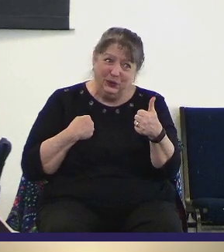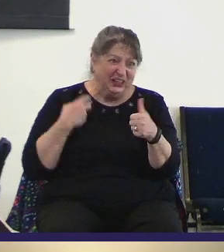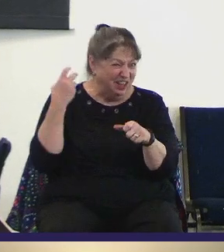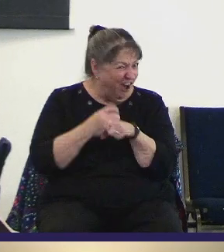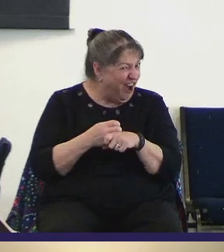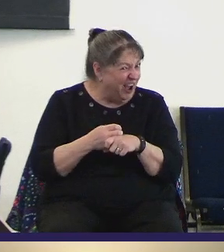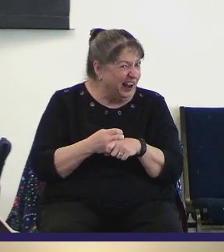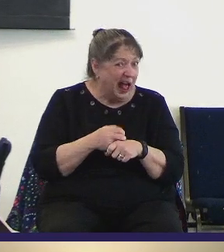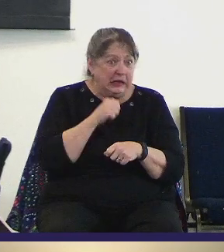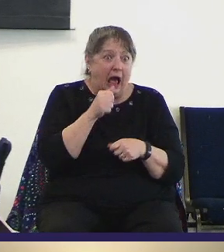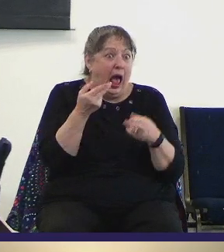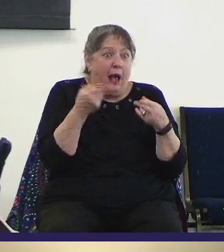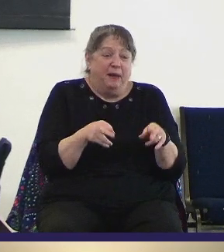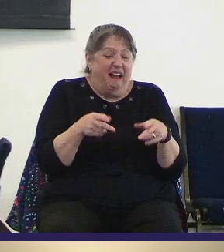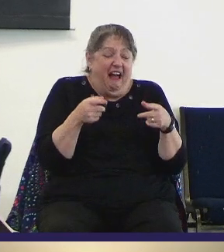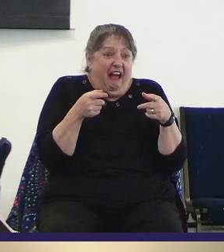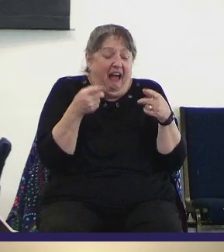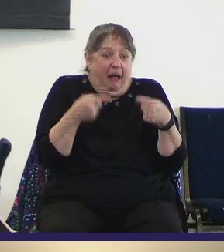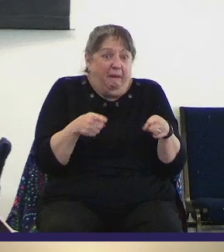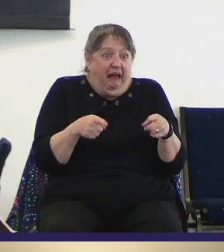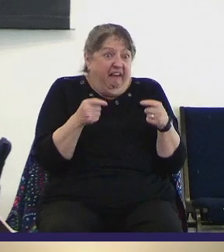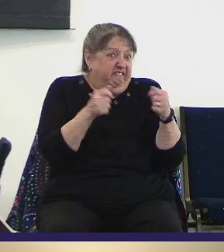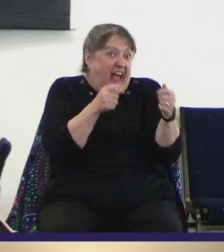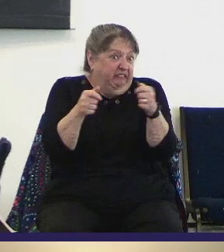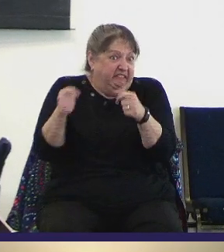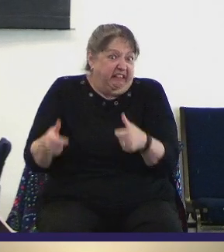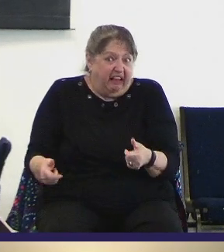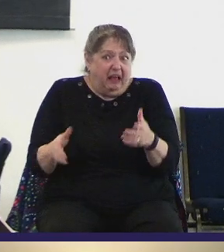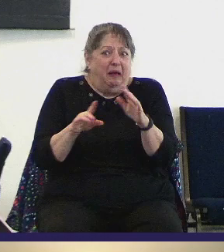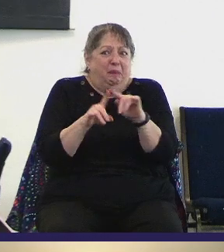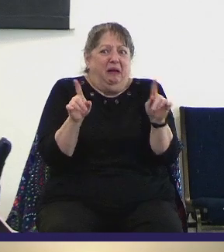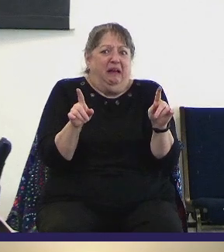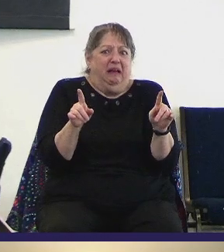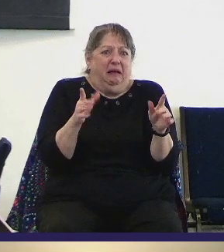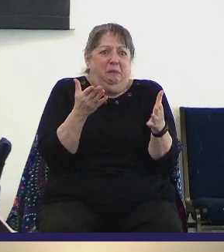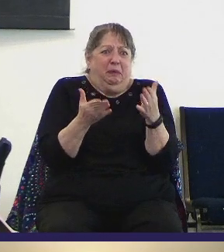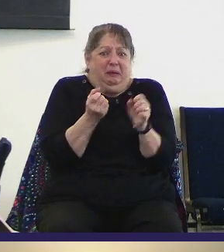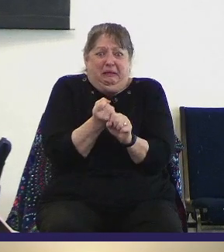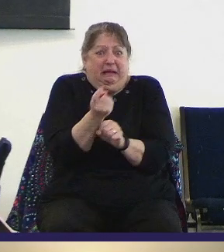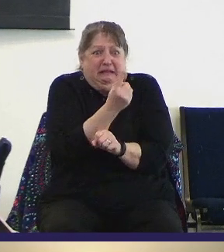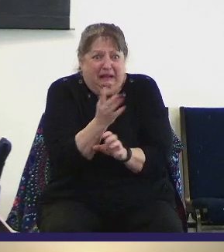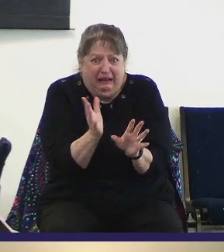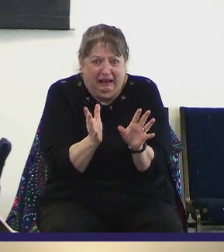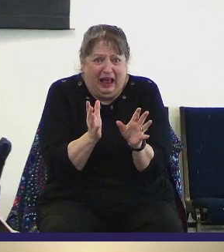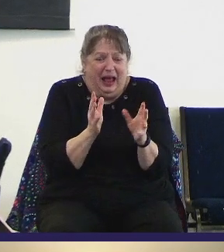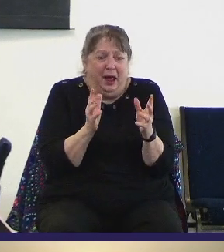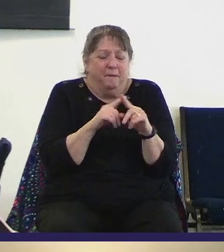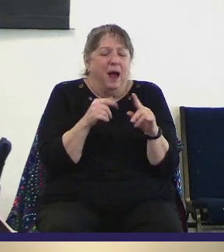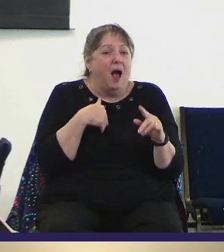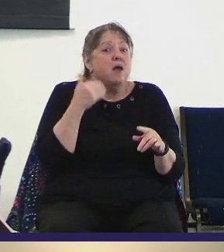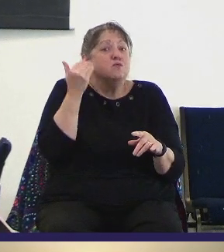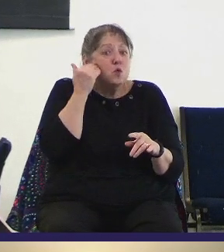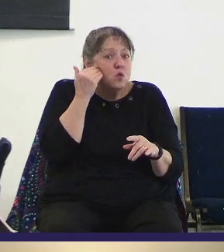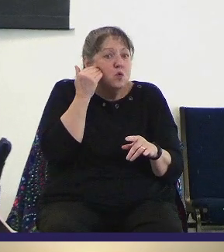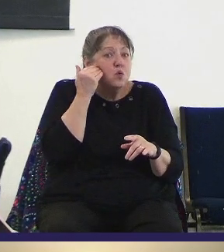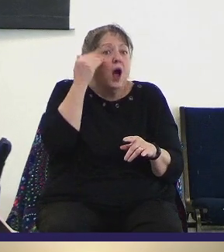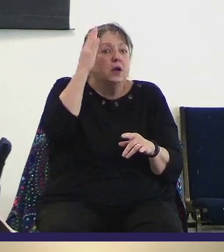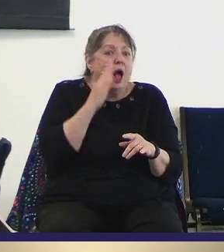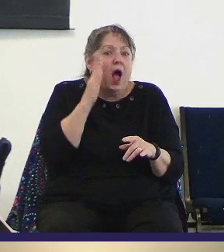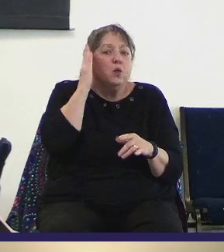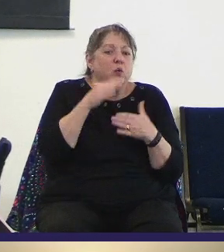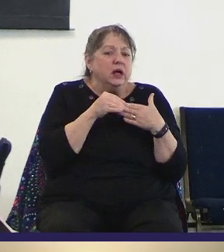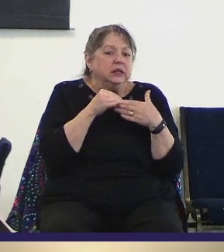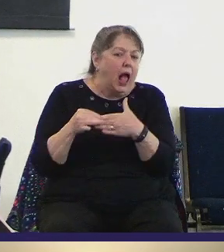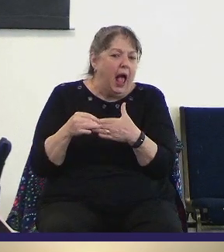will happen tomorrow, and it's not something that will happen even next year. But I know that the Lord is going to continue to work in